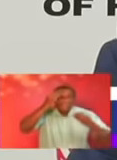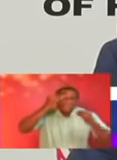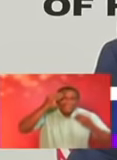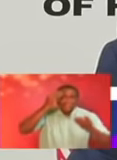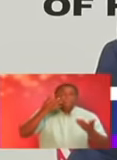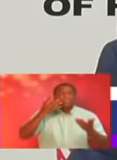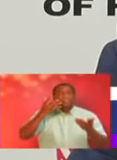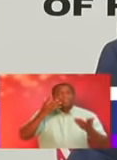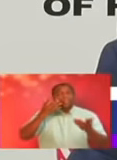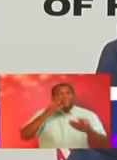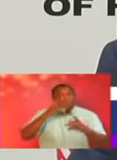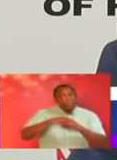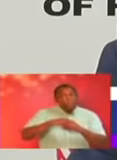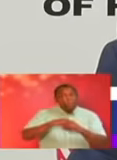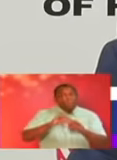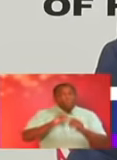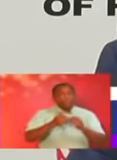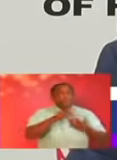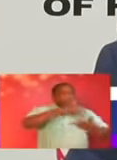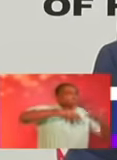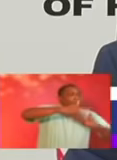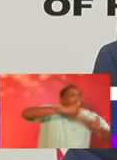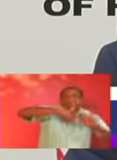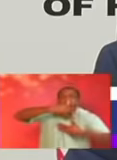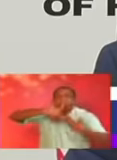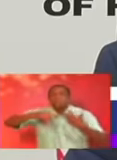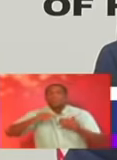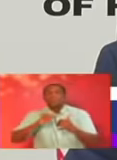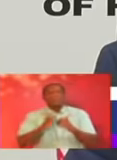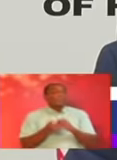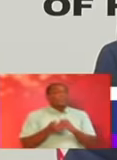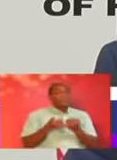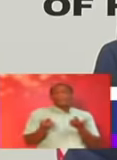we mix, how we do things.